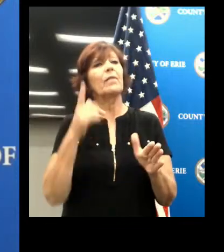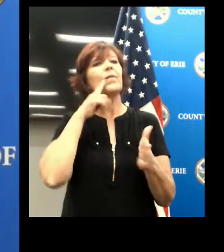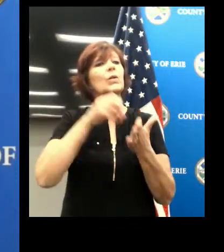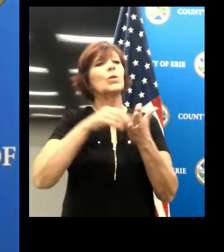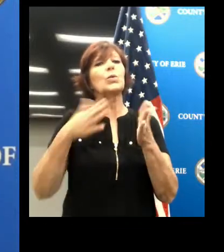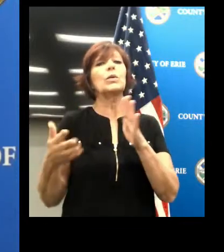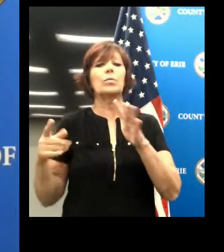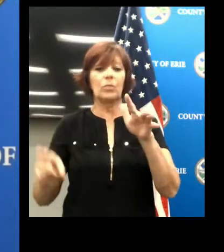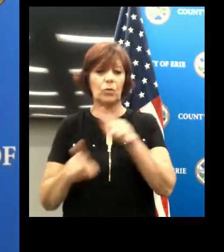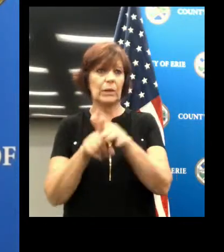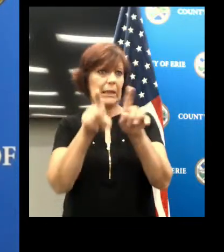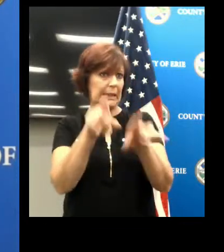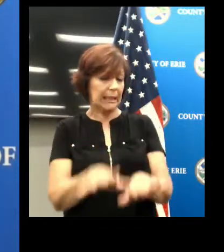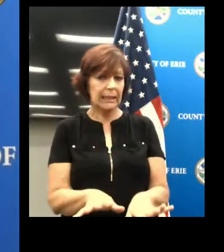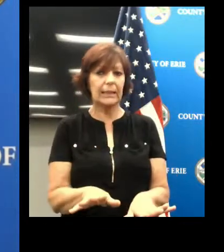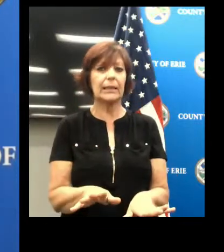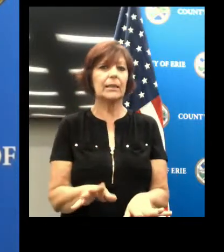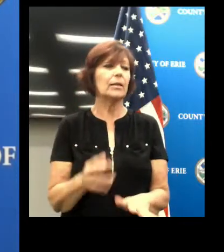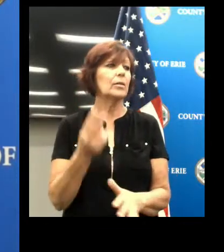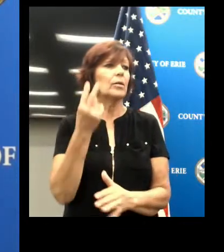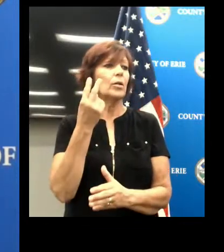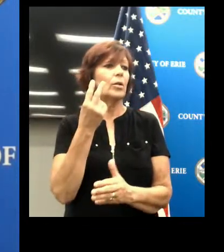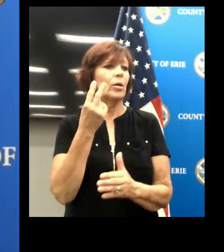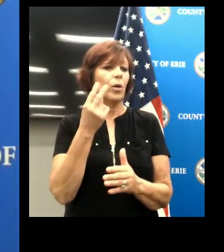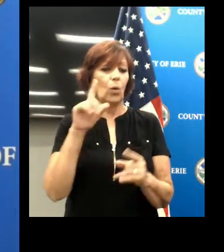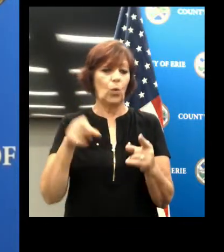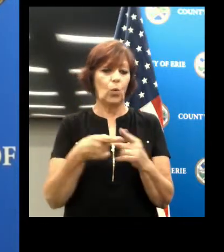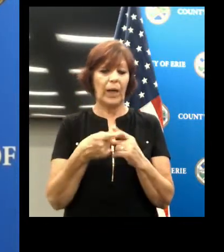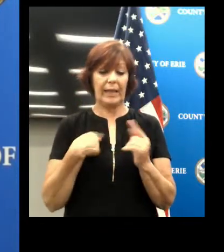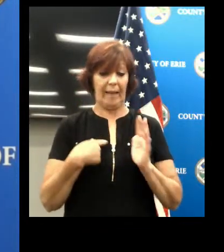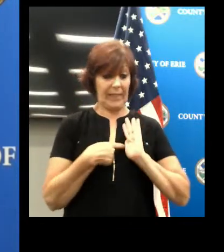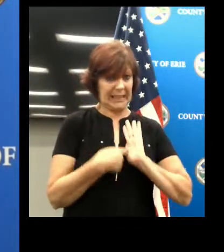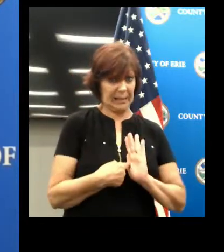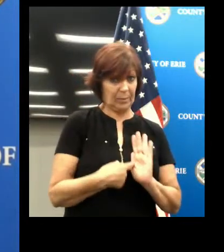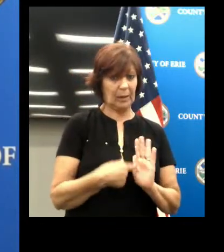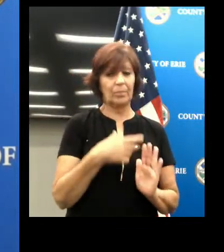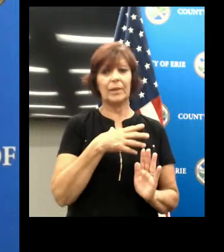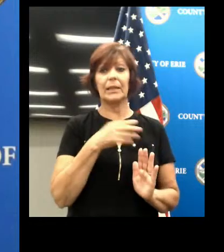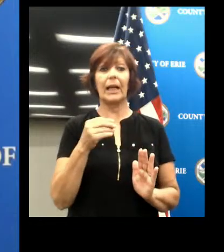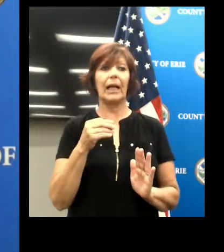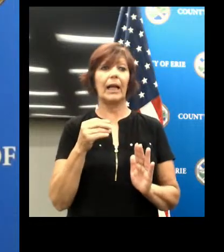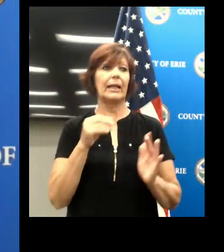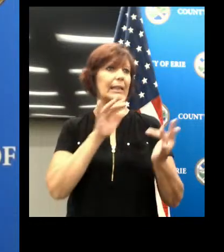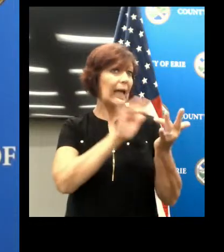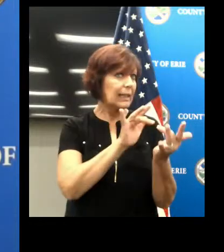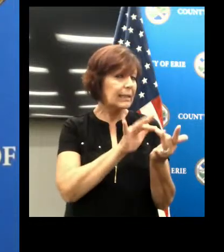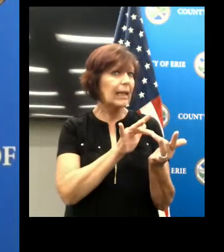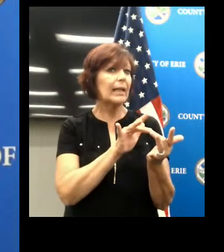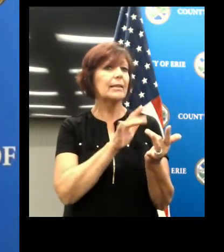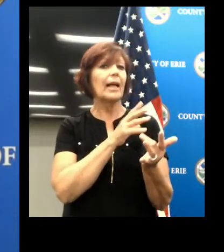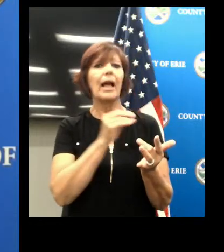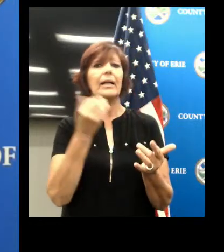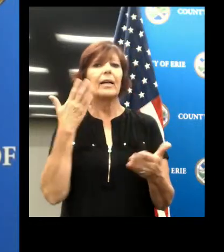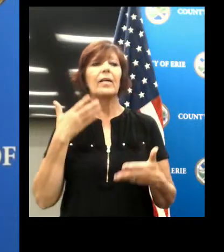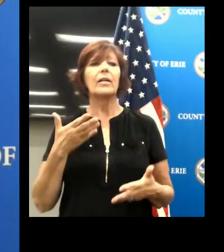get tested, both when they're symptomatic, when they're contacts, and also for asymptomatic surveillance, which is going to